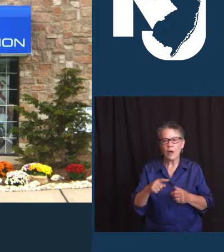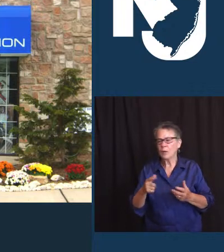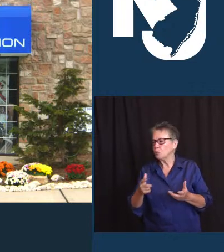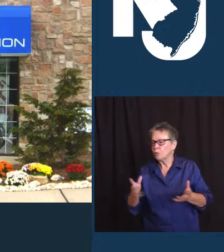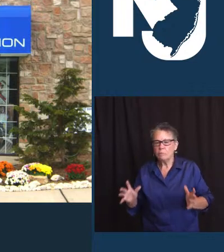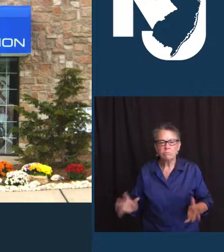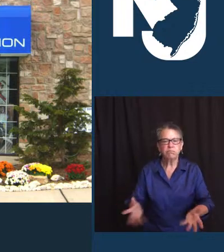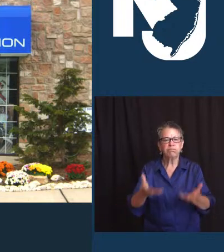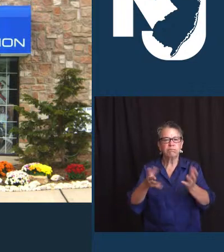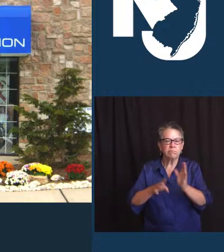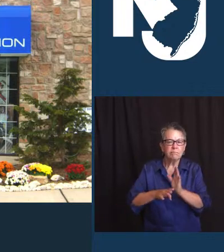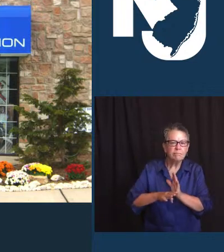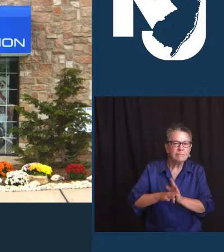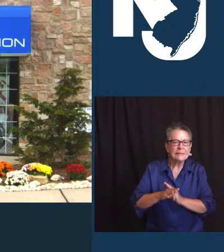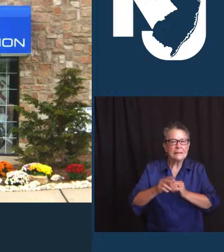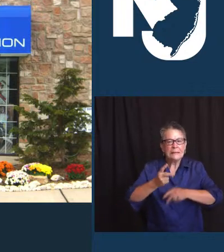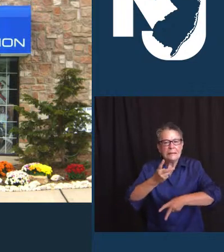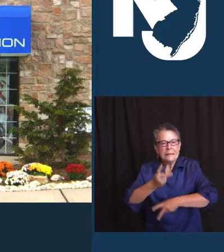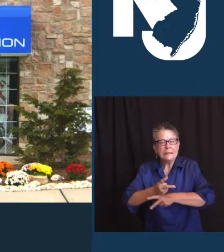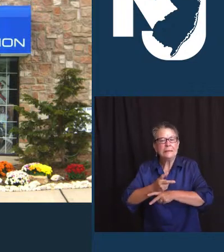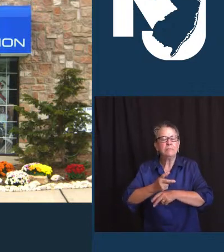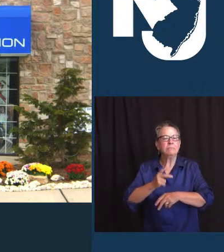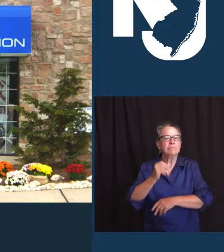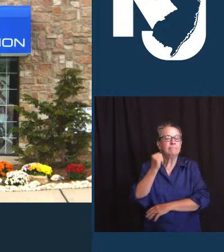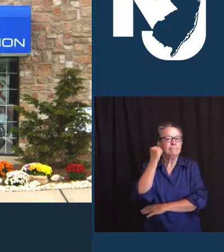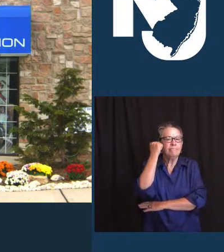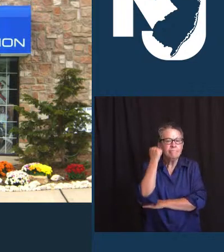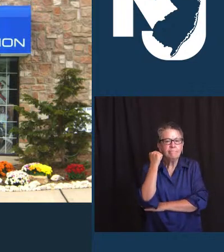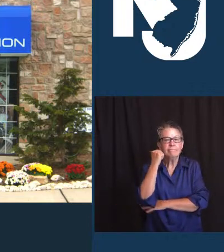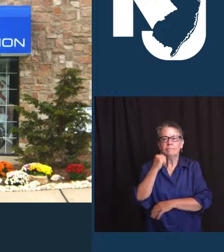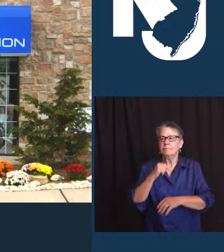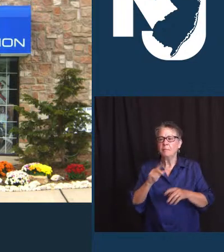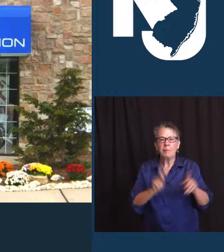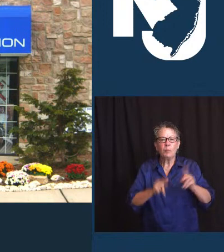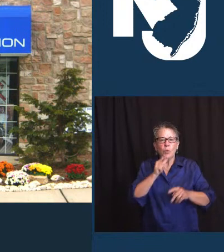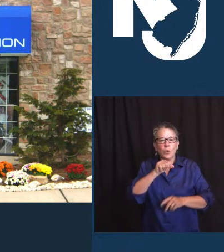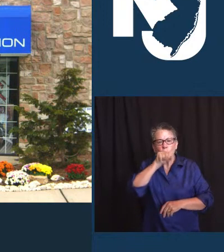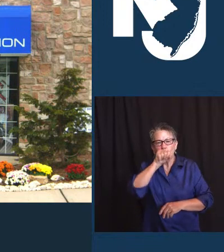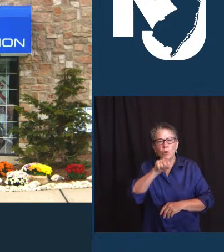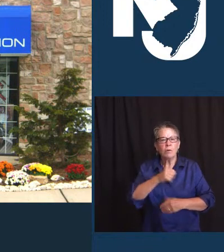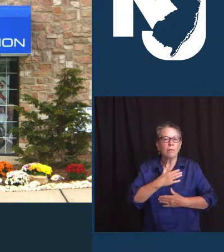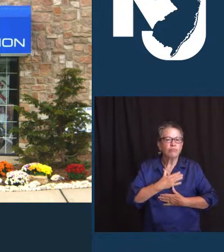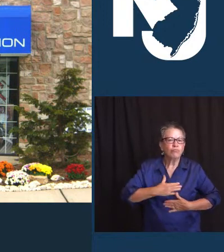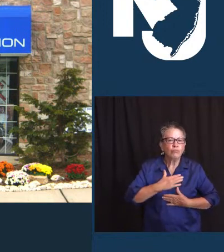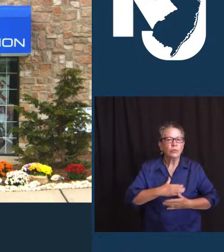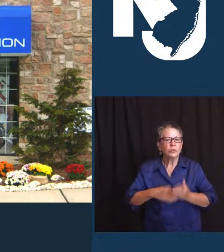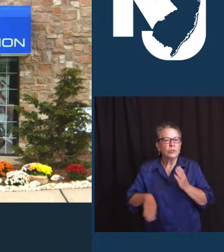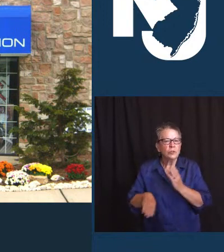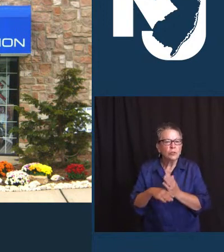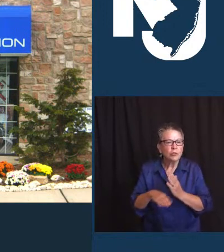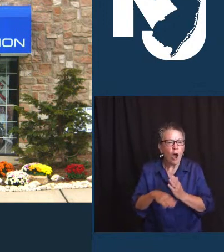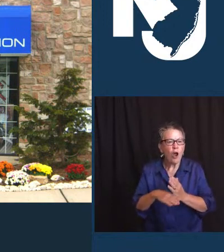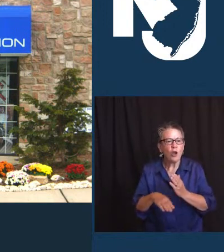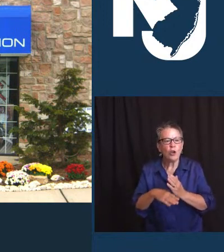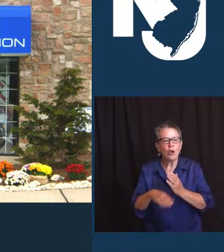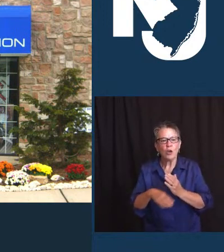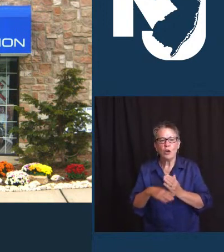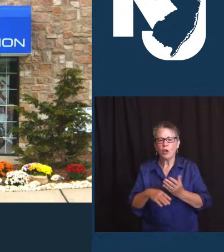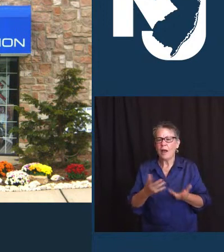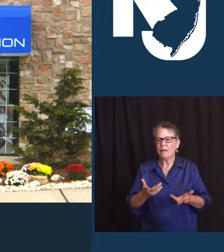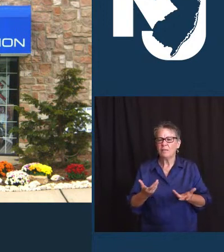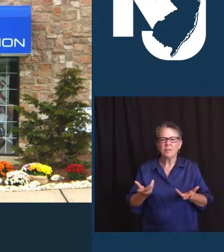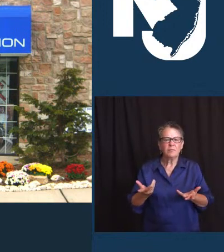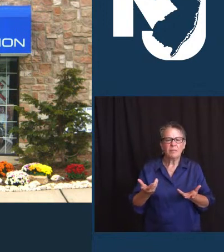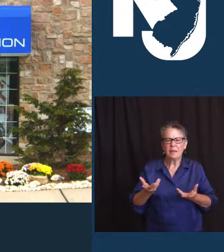game among his customers and create fans for life. Thanks to the EDA, Ron was able to secure a grant that allowed him to pay the